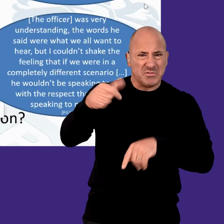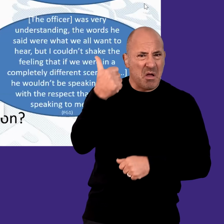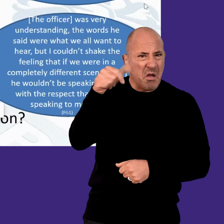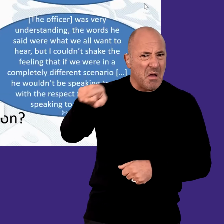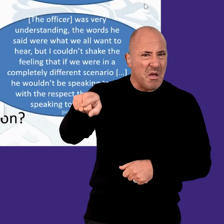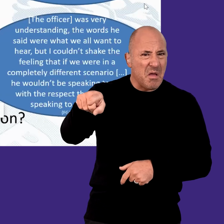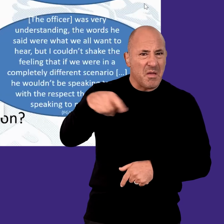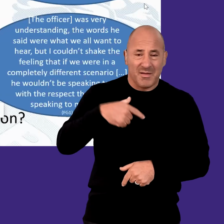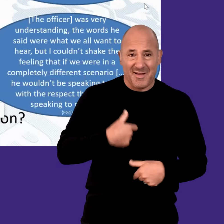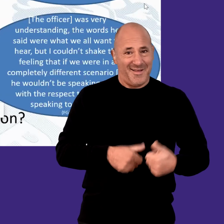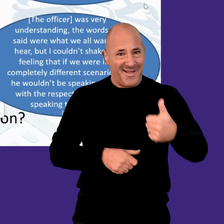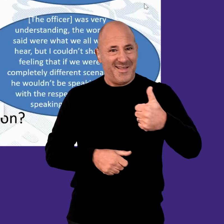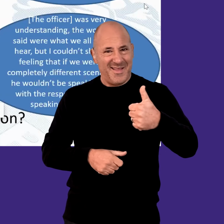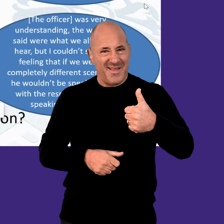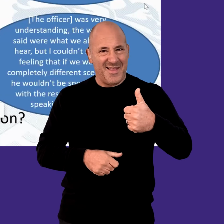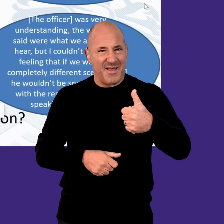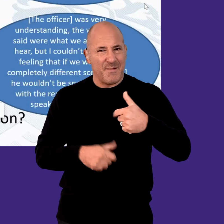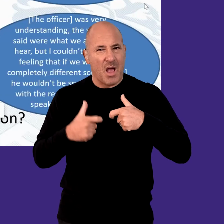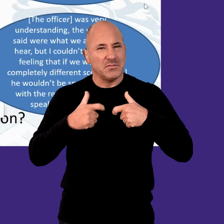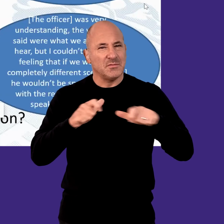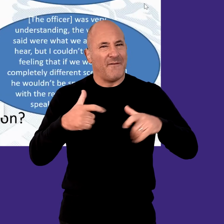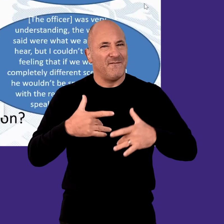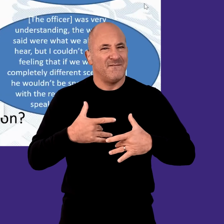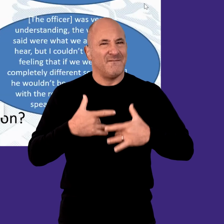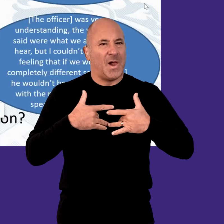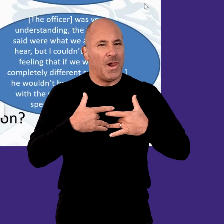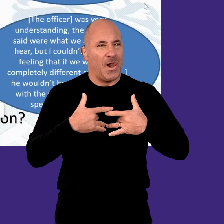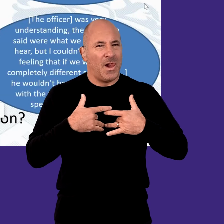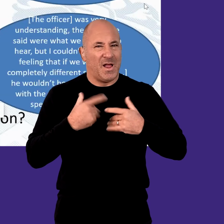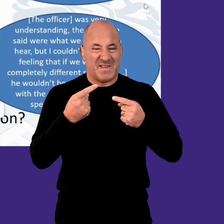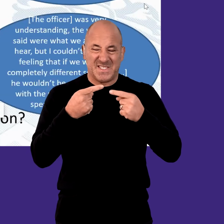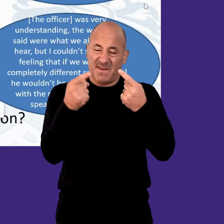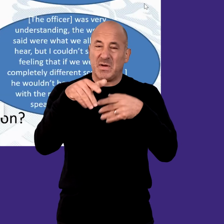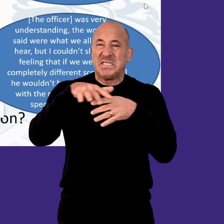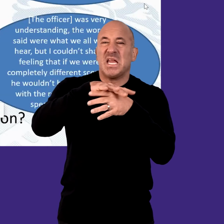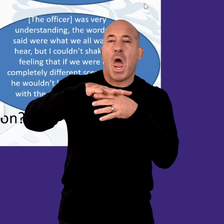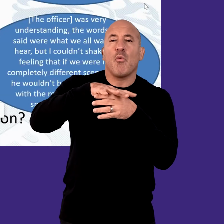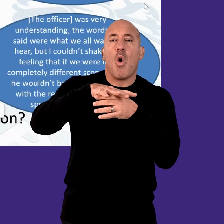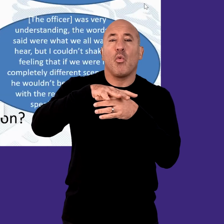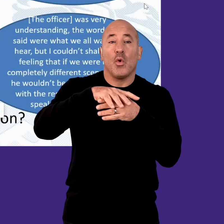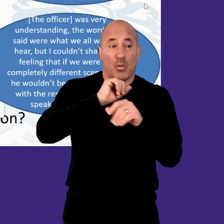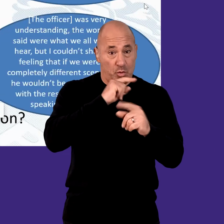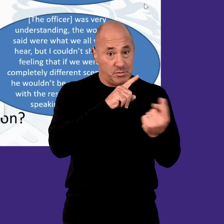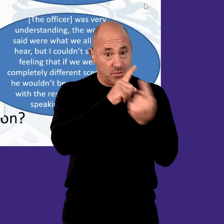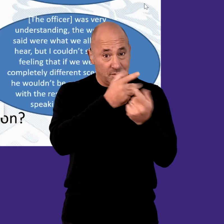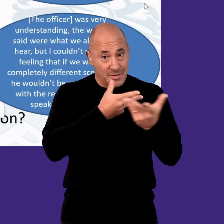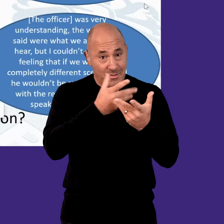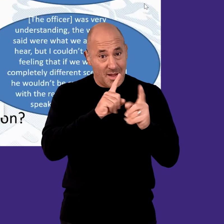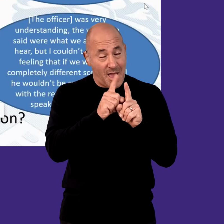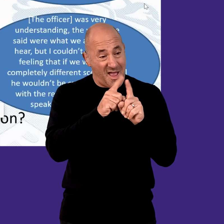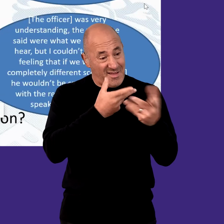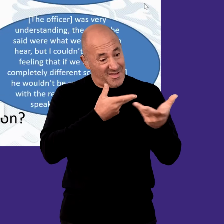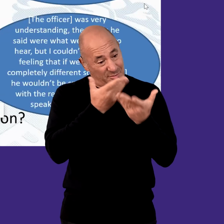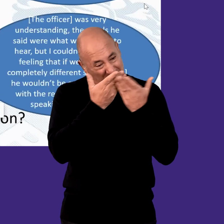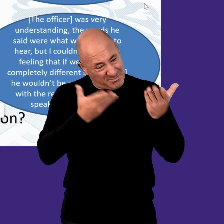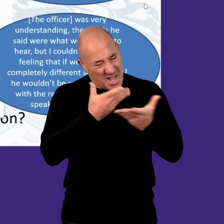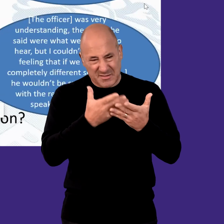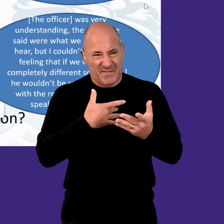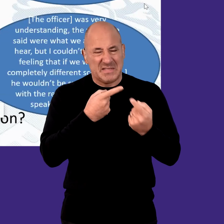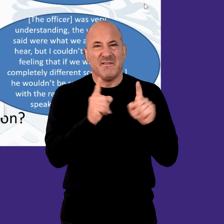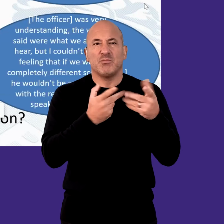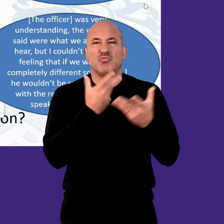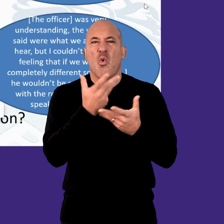here, oh, the officer was very understanding. They said what we wanted to hear, but I couldn't shake the feeling. If we're in a completely different scenario, they wouldn't be speaking to me